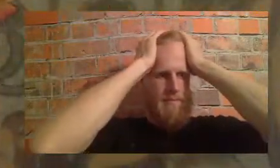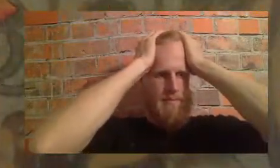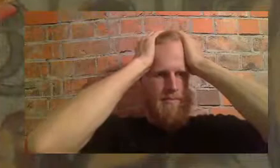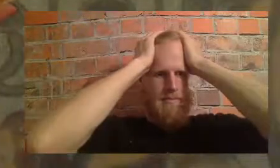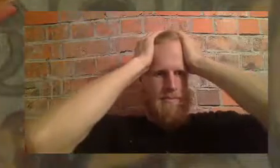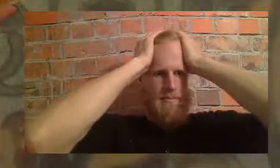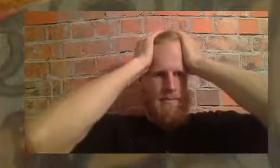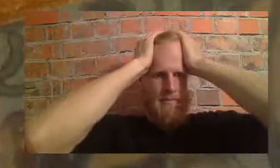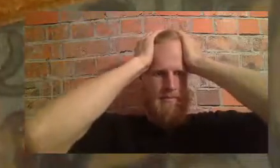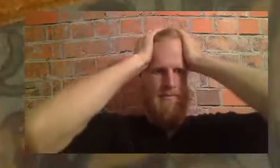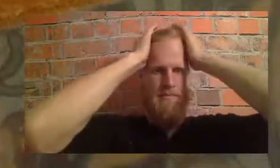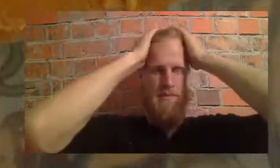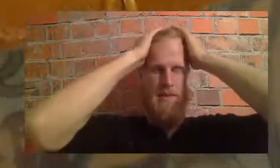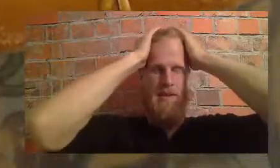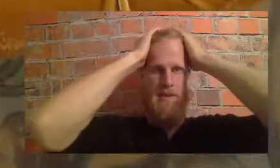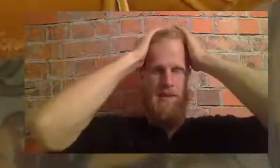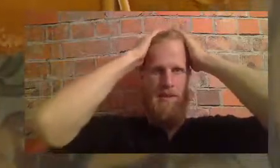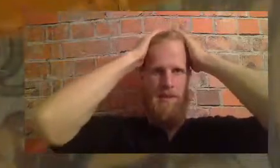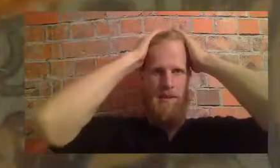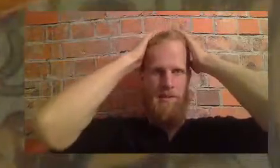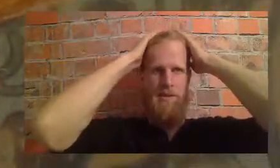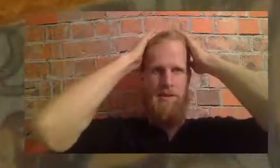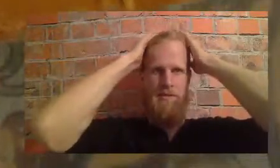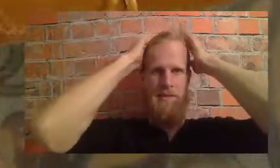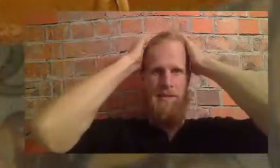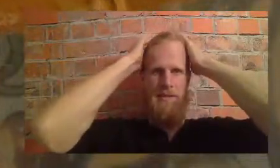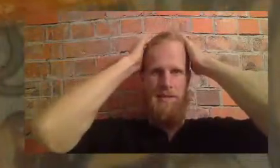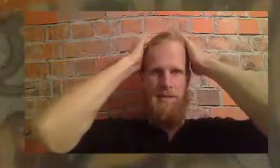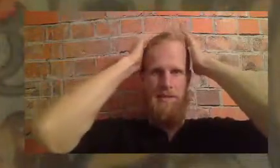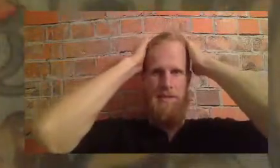I blame who?